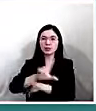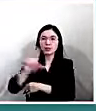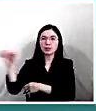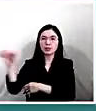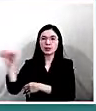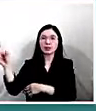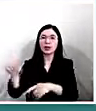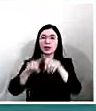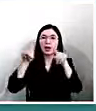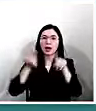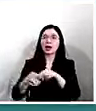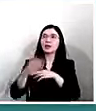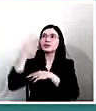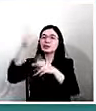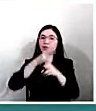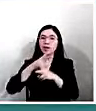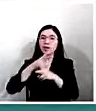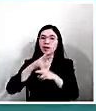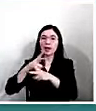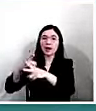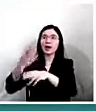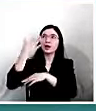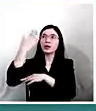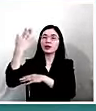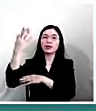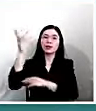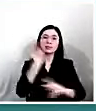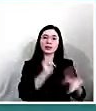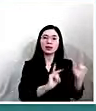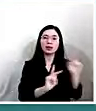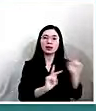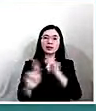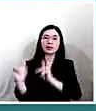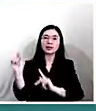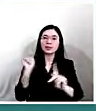Lord, as you favor your people.